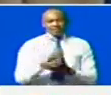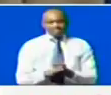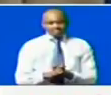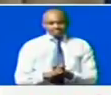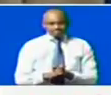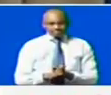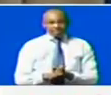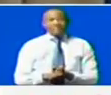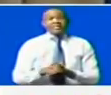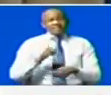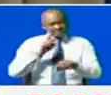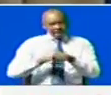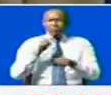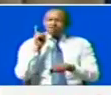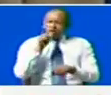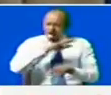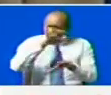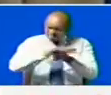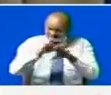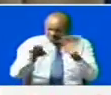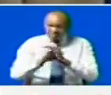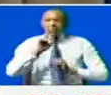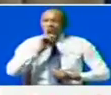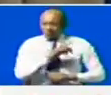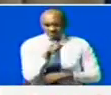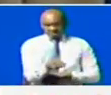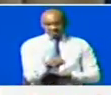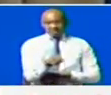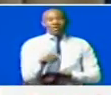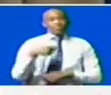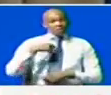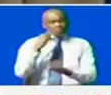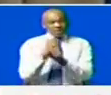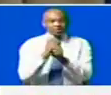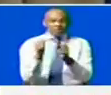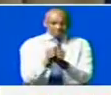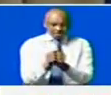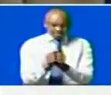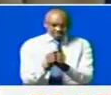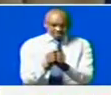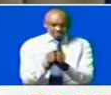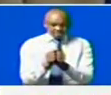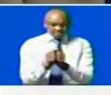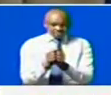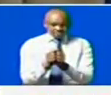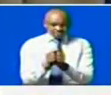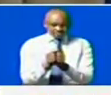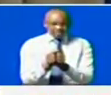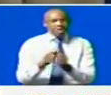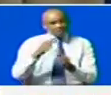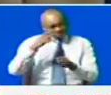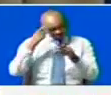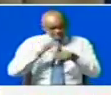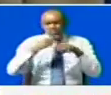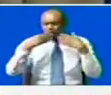And when all of this is over, we will work together to make up for lost